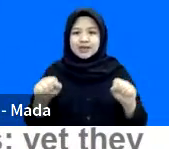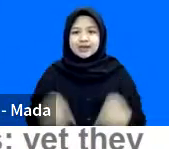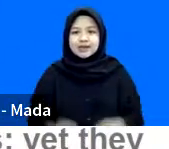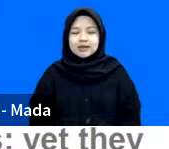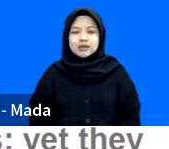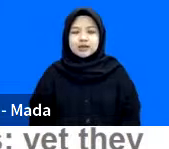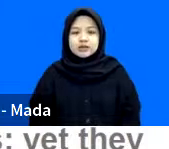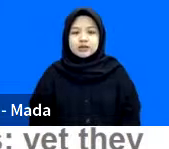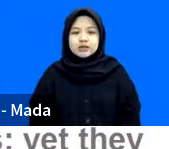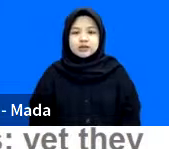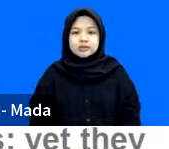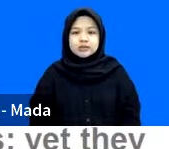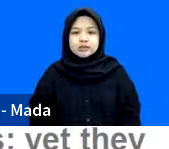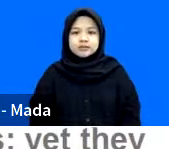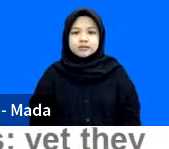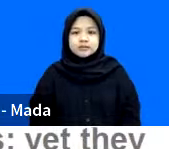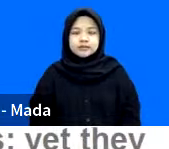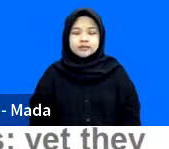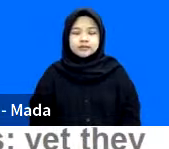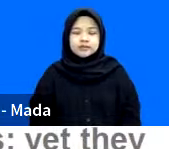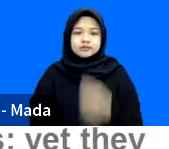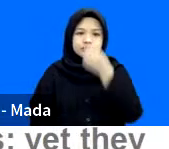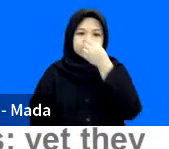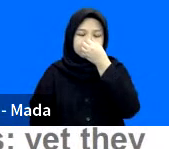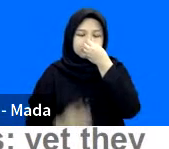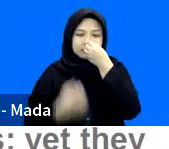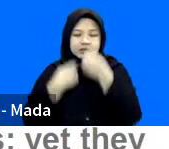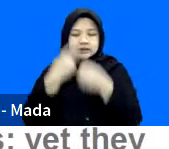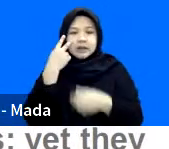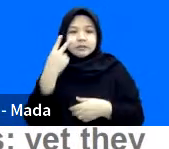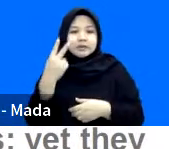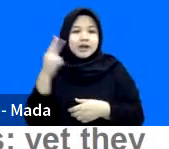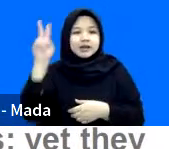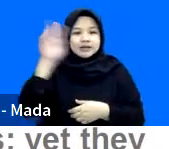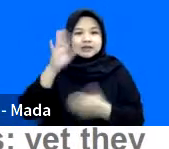and take a look at the bigger picture, we know that